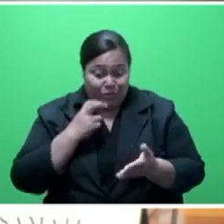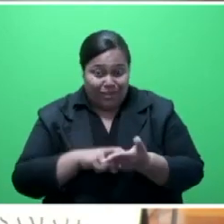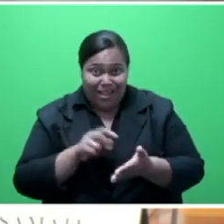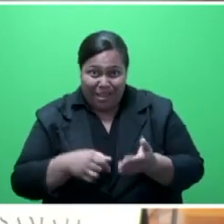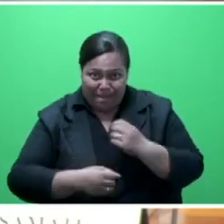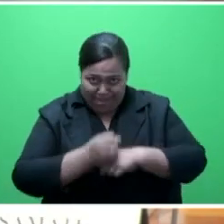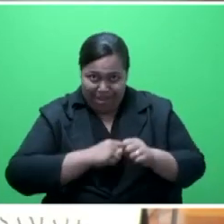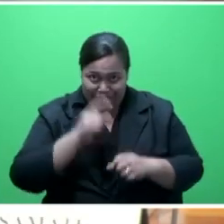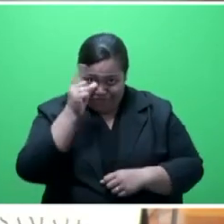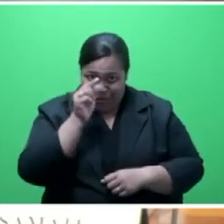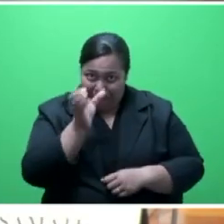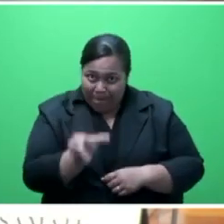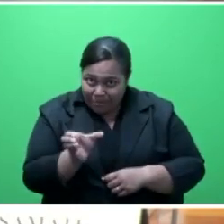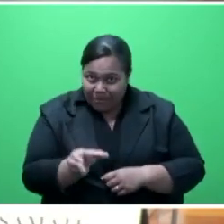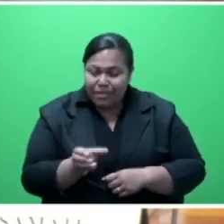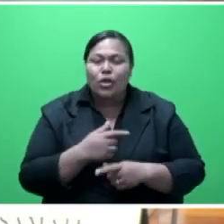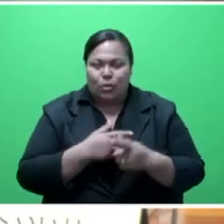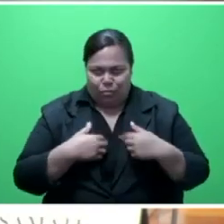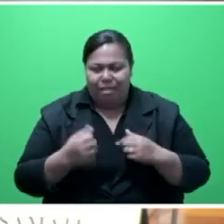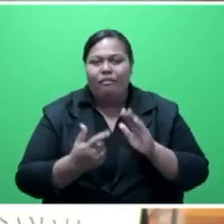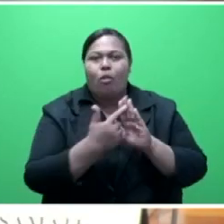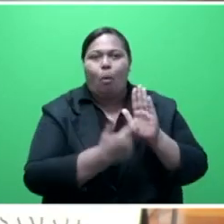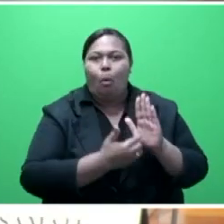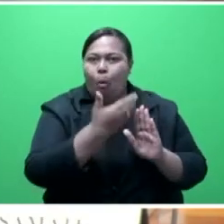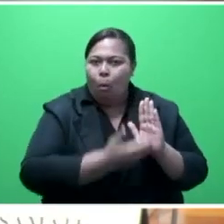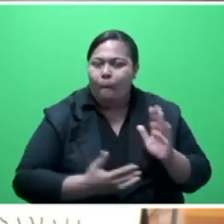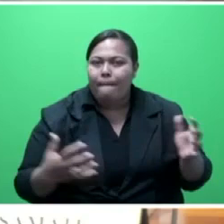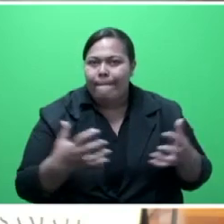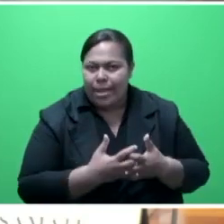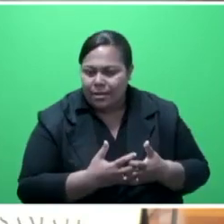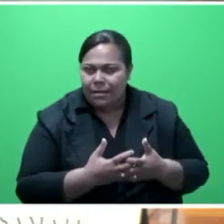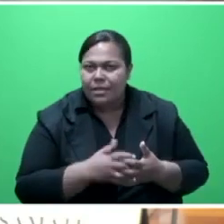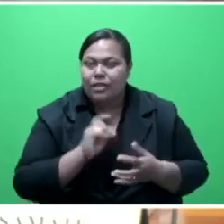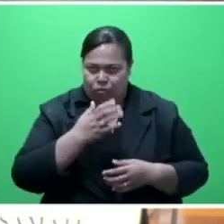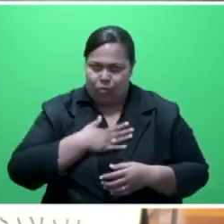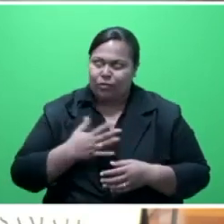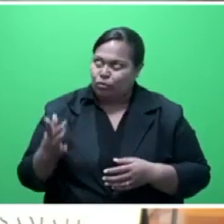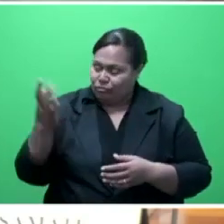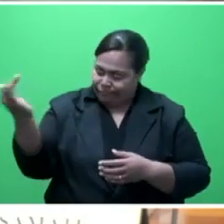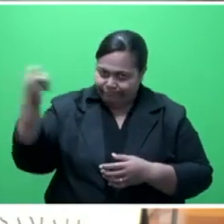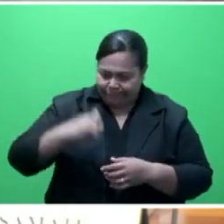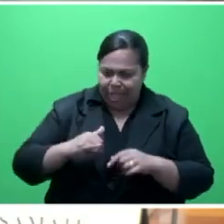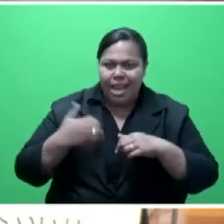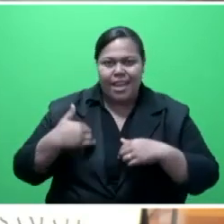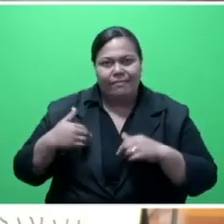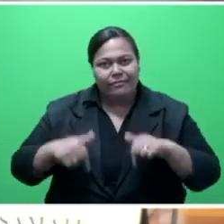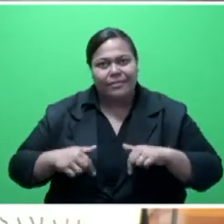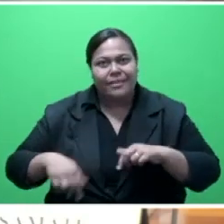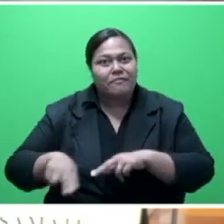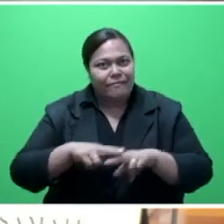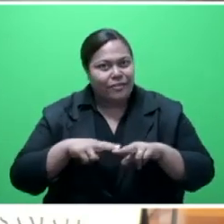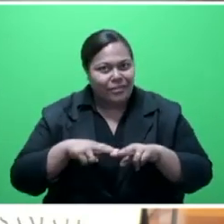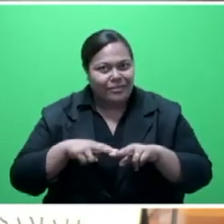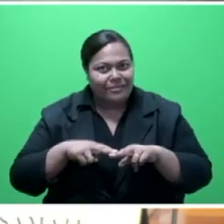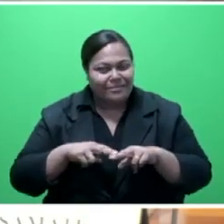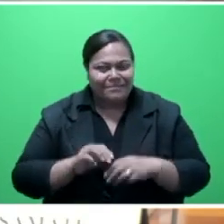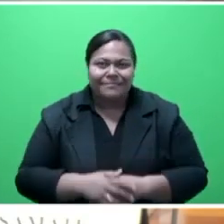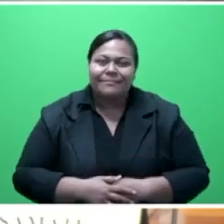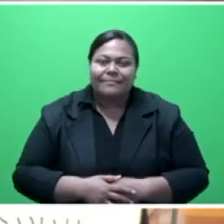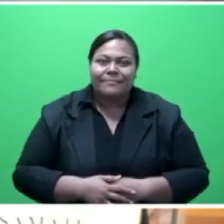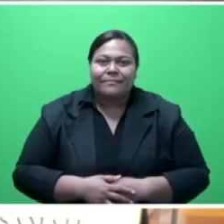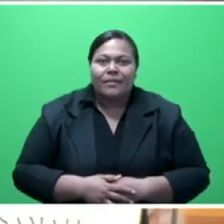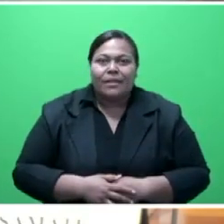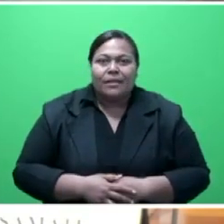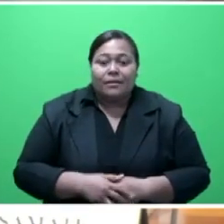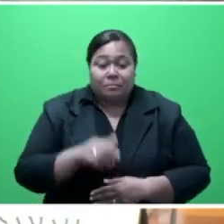introduce laws that will make it even more stringent for one to obtain Fijian citizenship. Mr. Speaker, sir, these